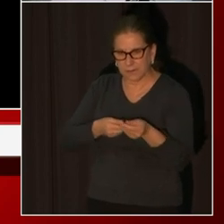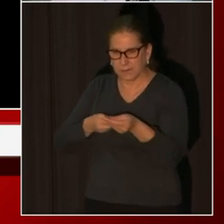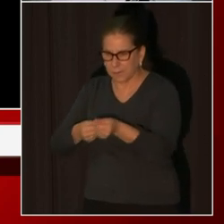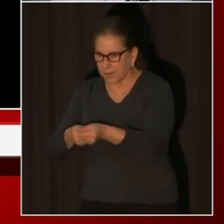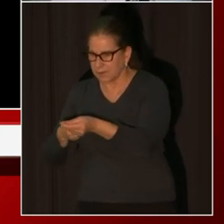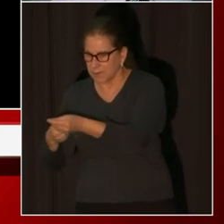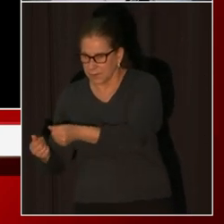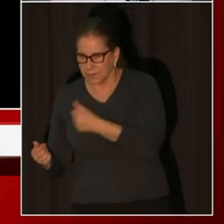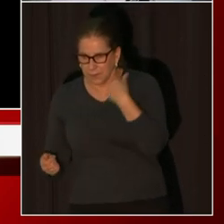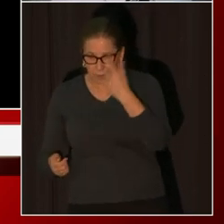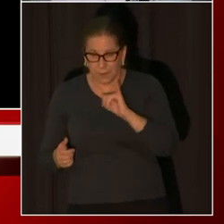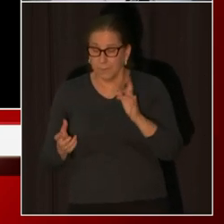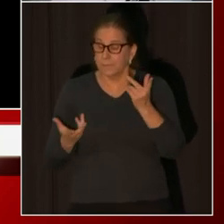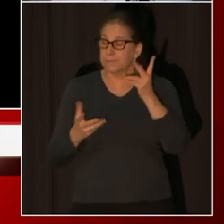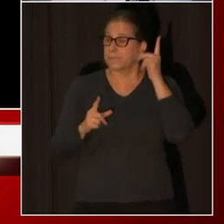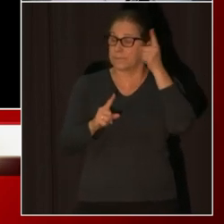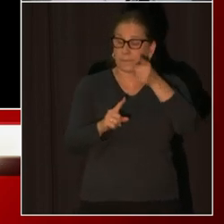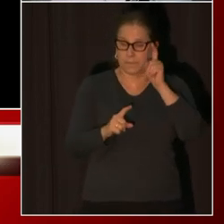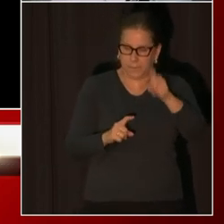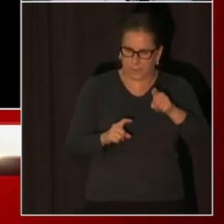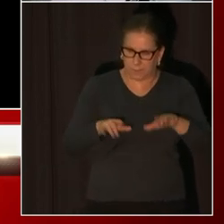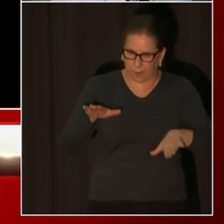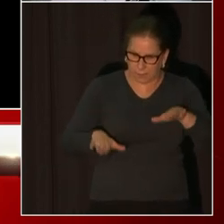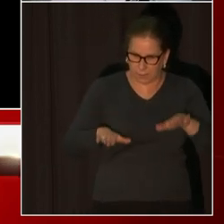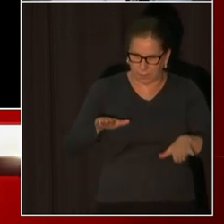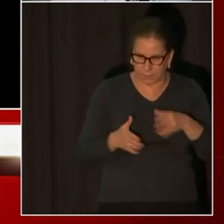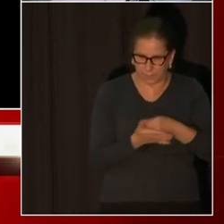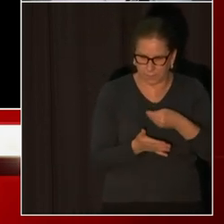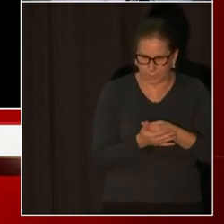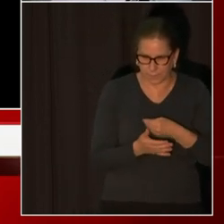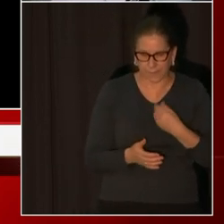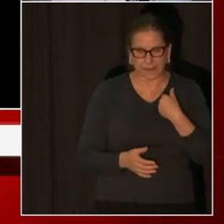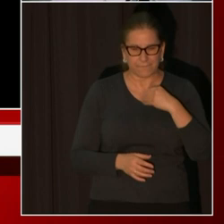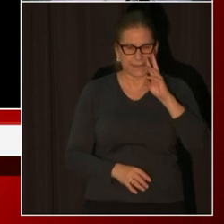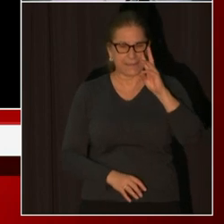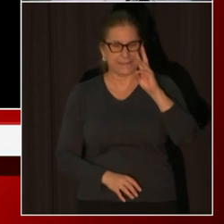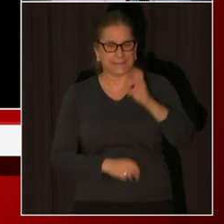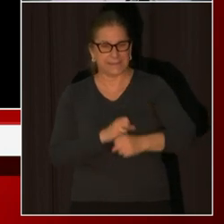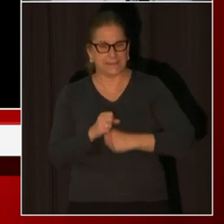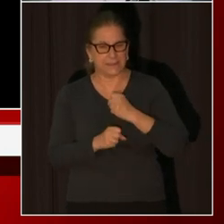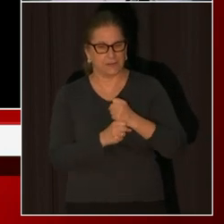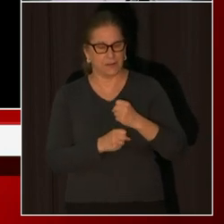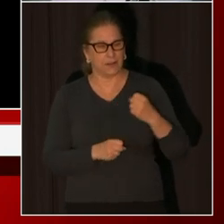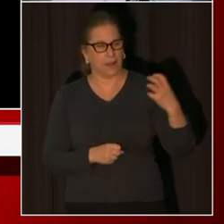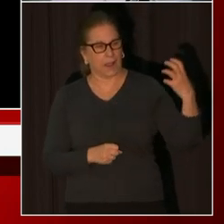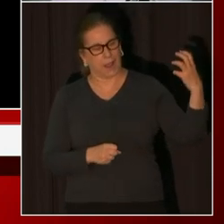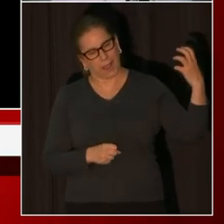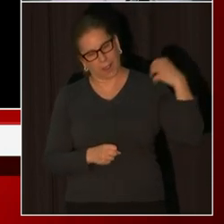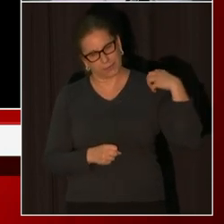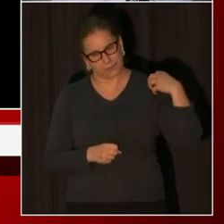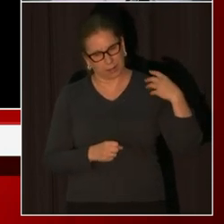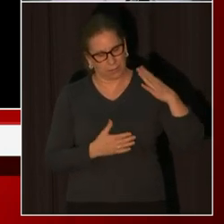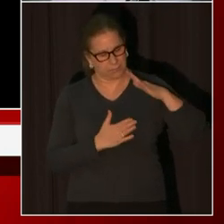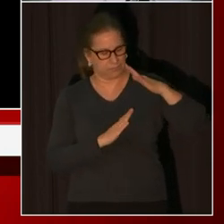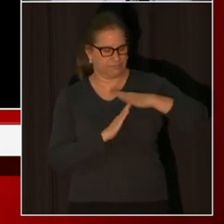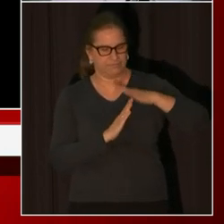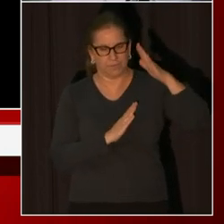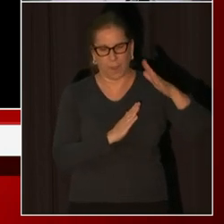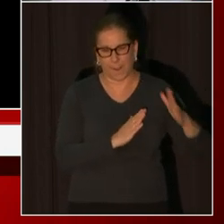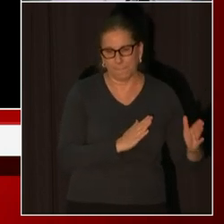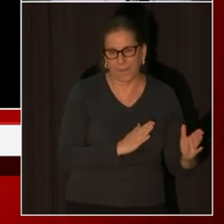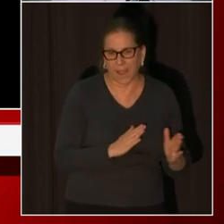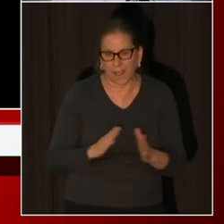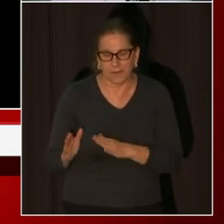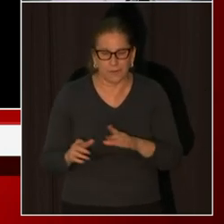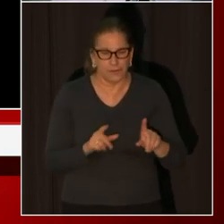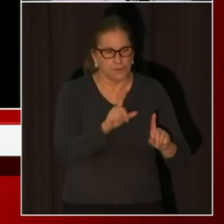a 6-year capital plan, and that plan covers fiscal years 21 through fiscal year 26. This is so important because it